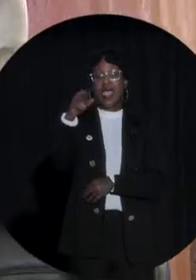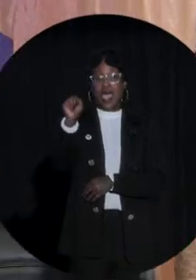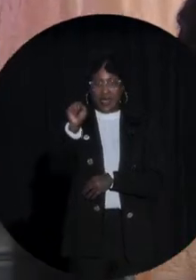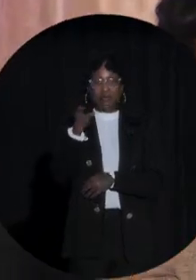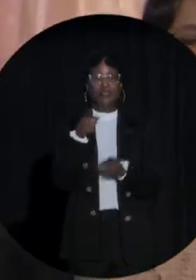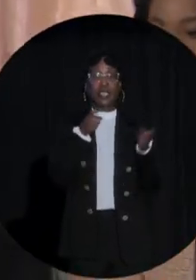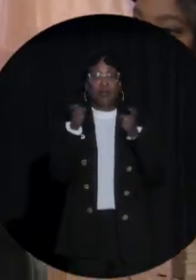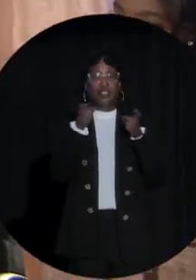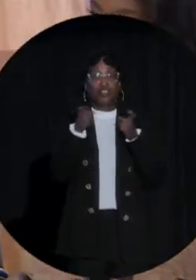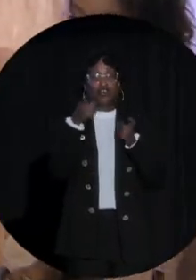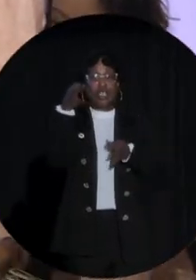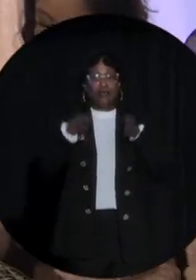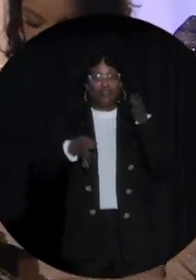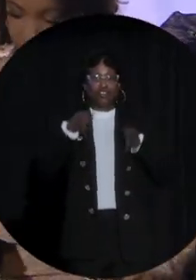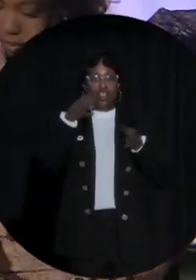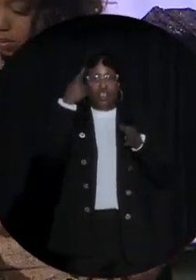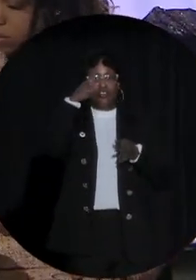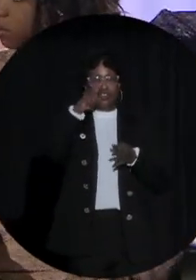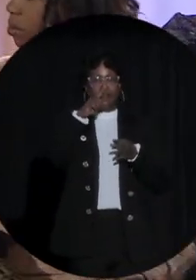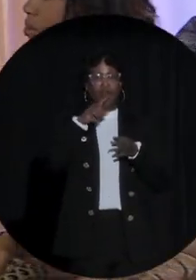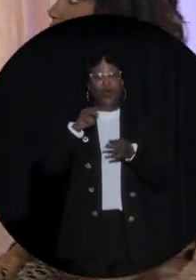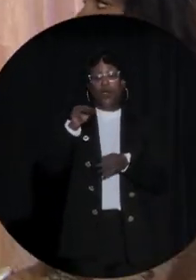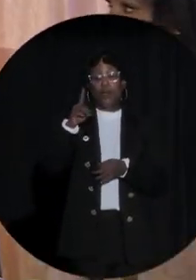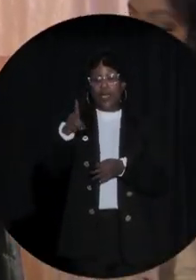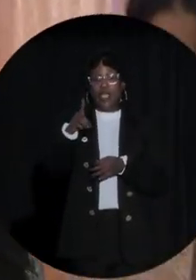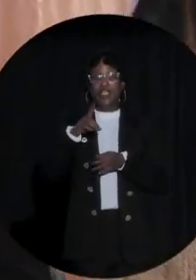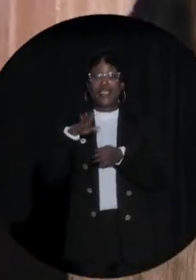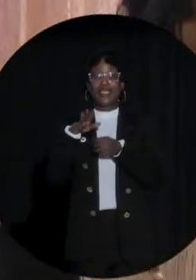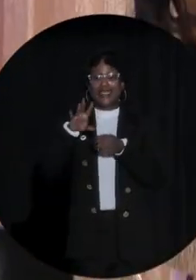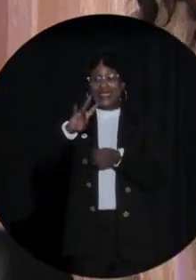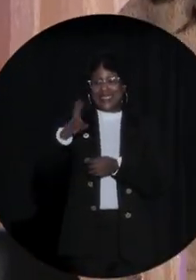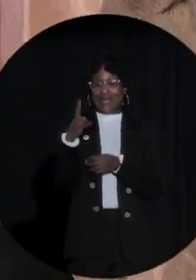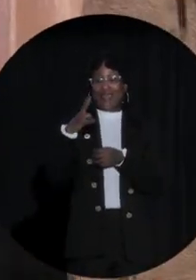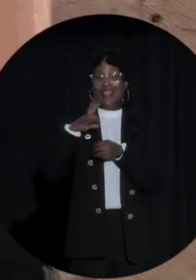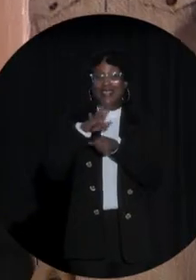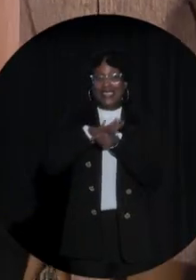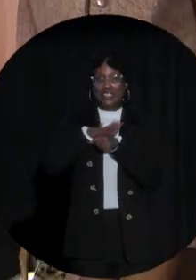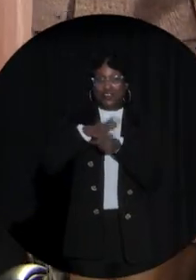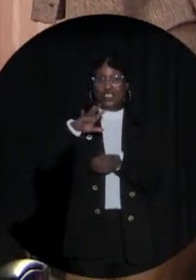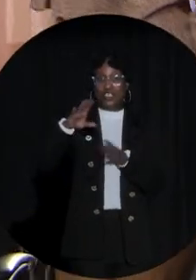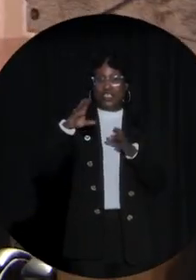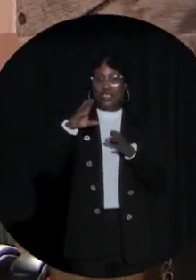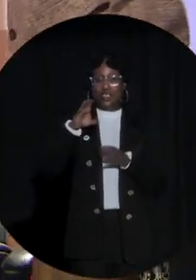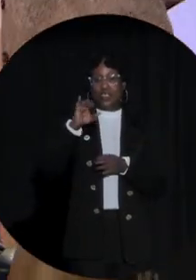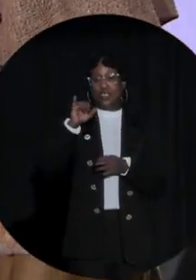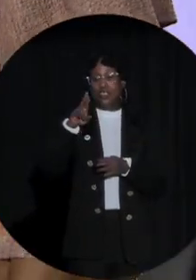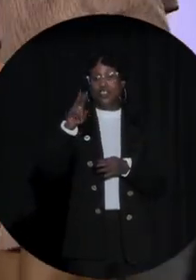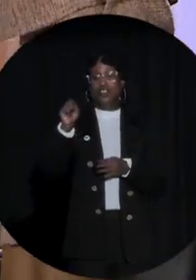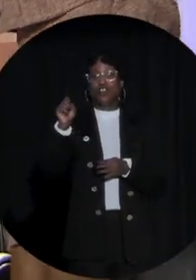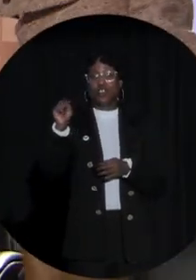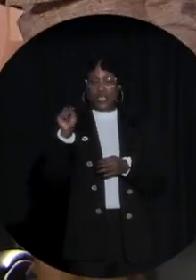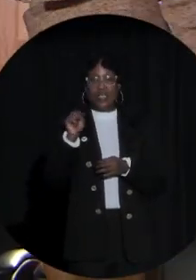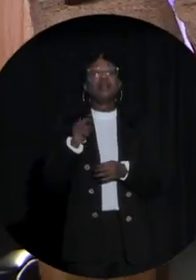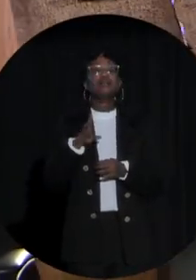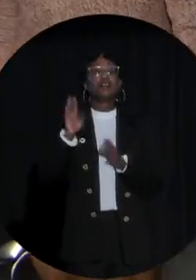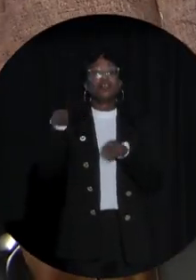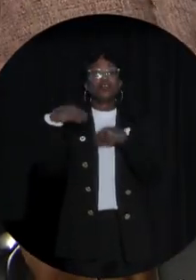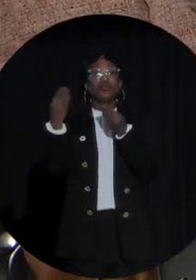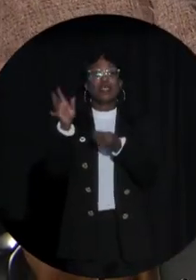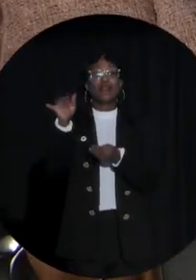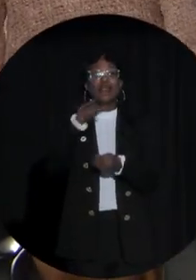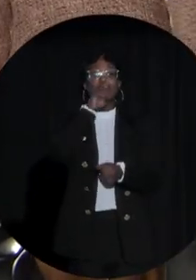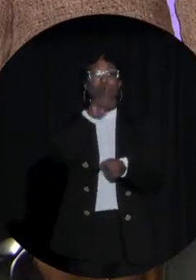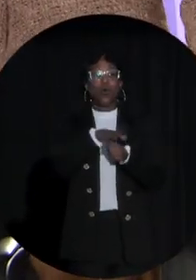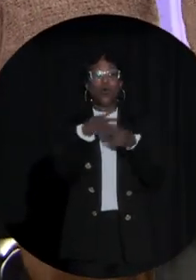County, Maryland's 7th Judicial Circuit, to the podium to administer the oath of office to Prince George's